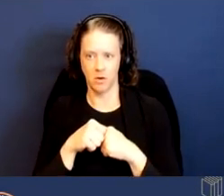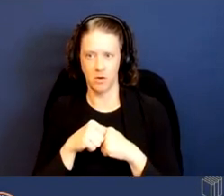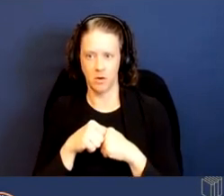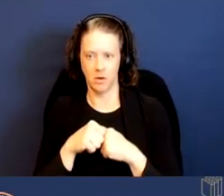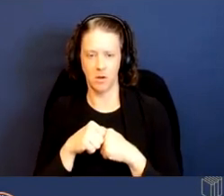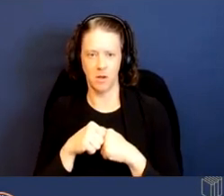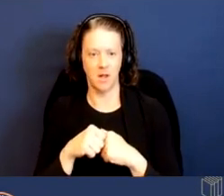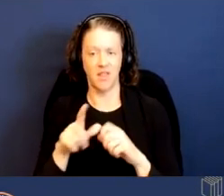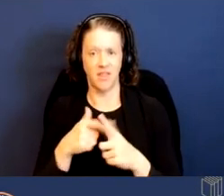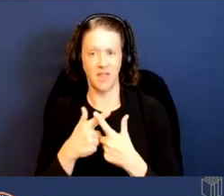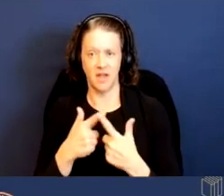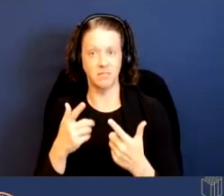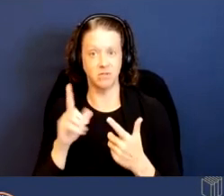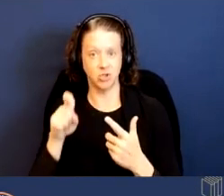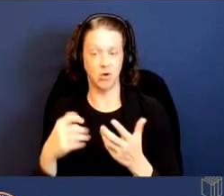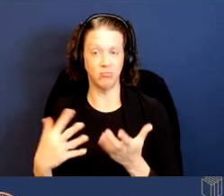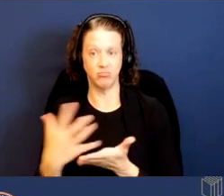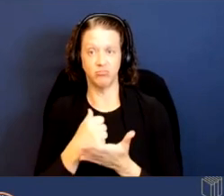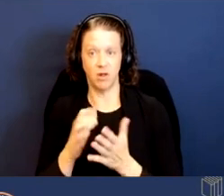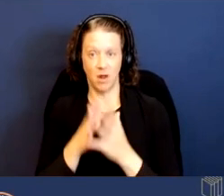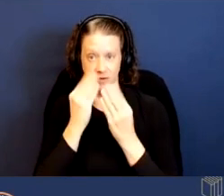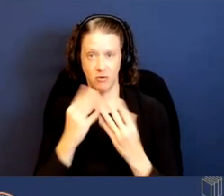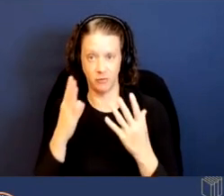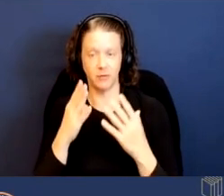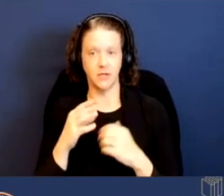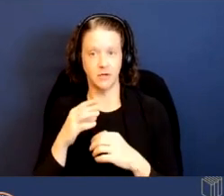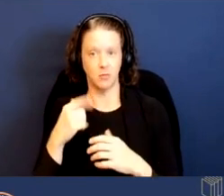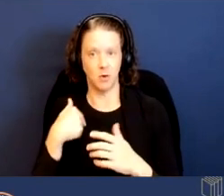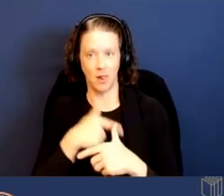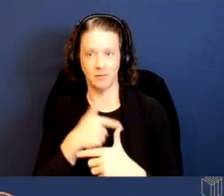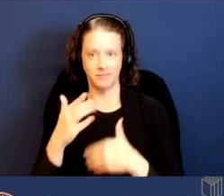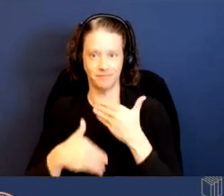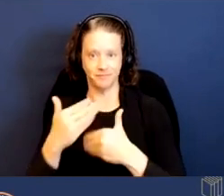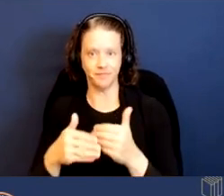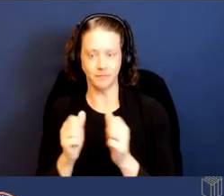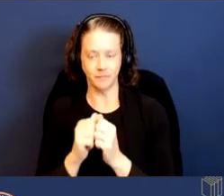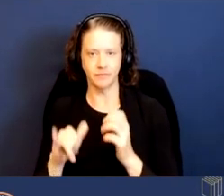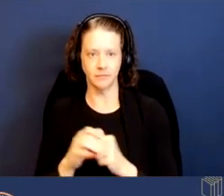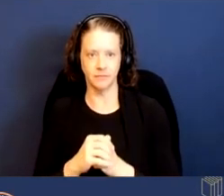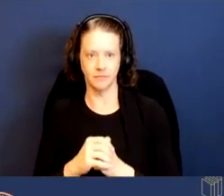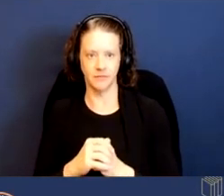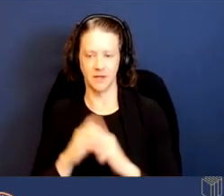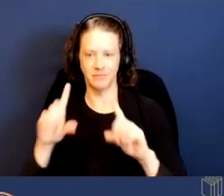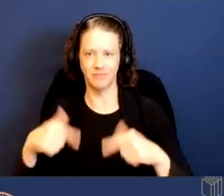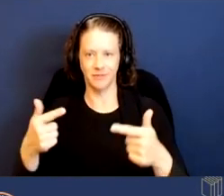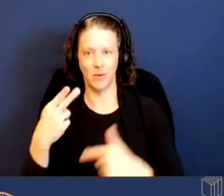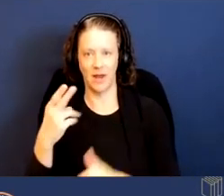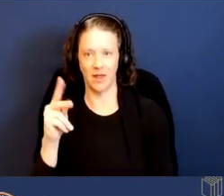of interesting information, and then we'll go from there. And so I think with that, I'll kick it back over to